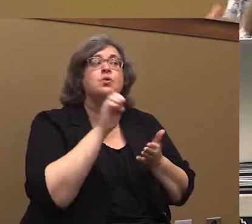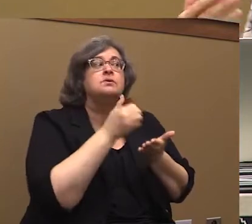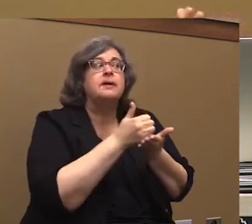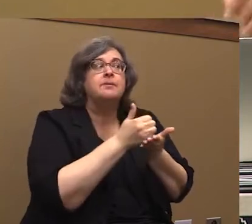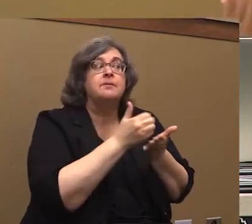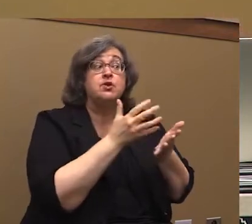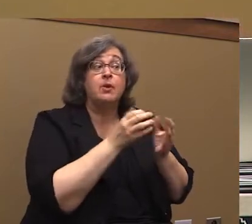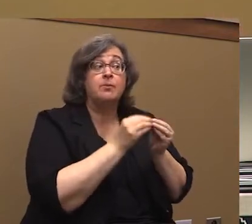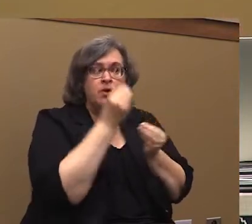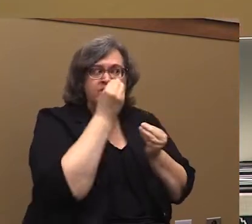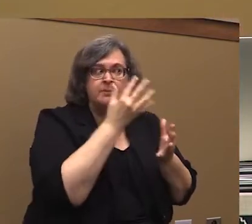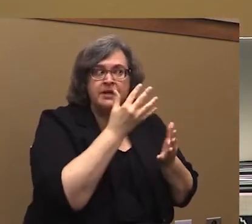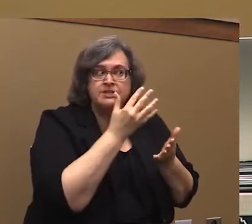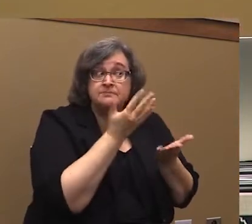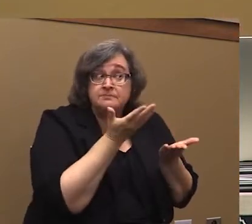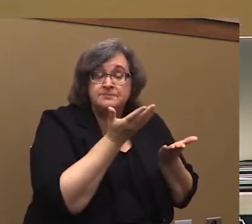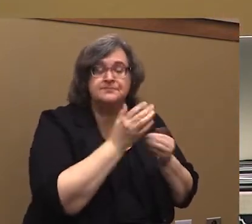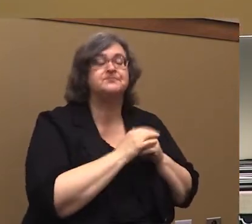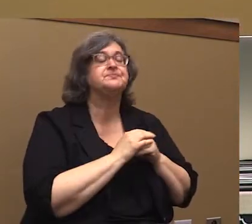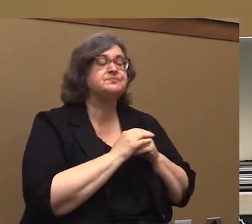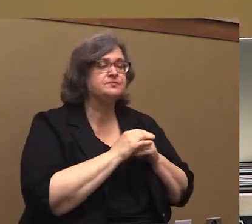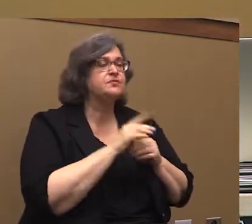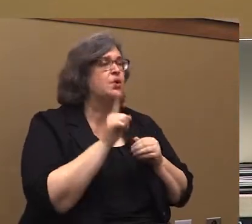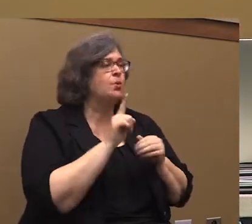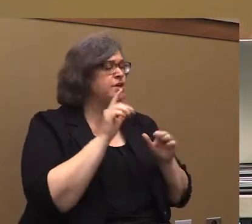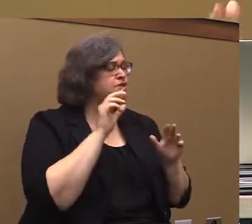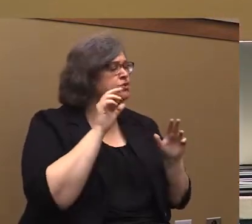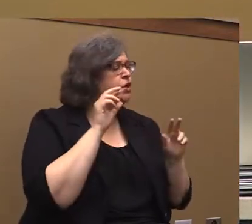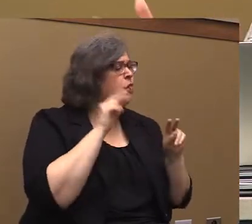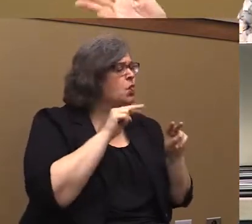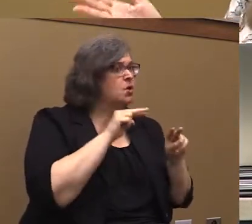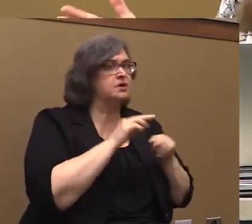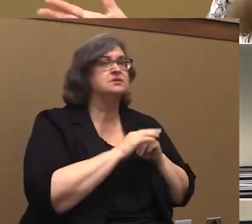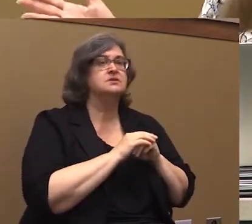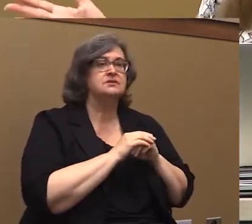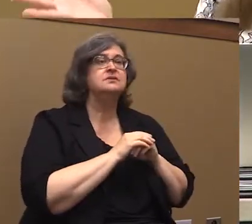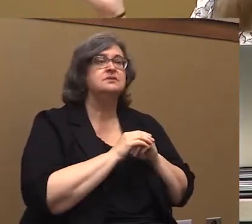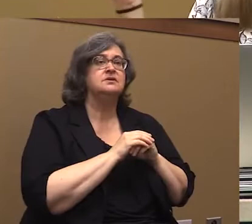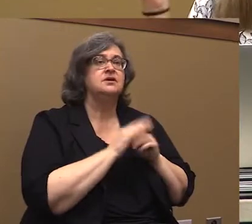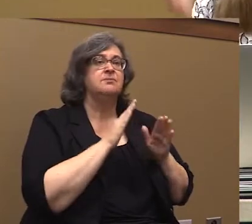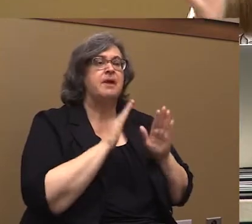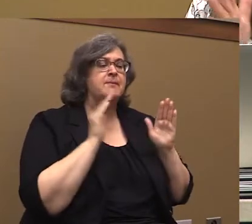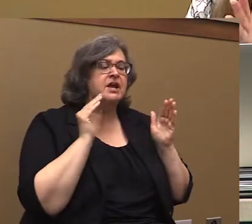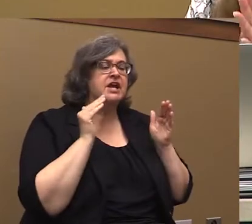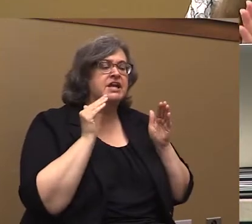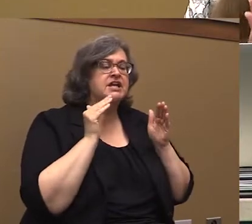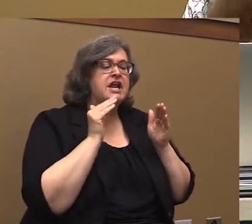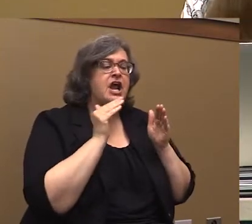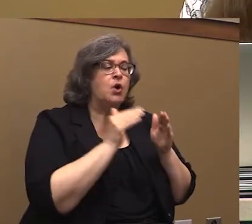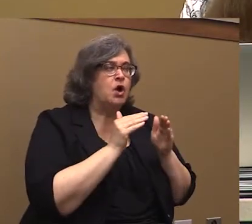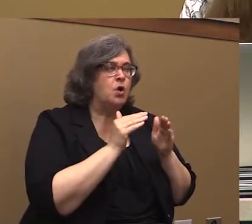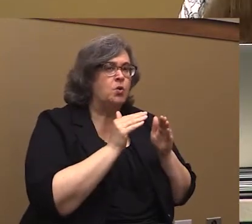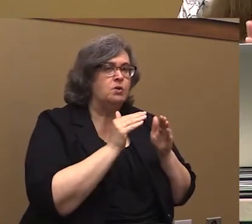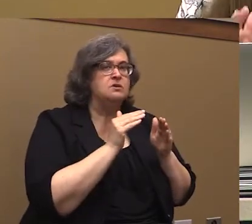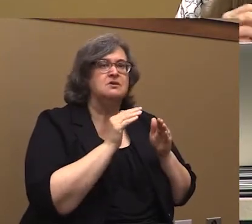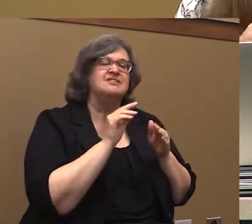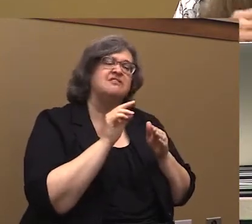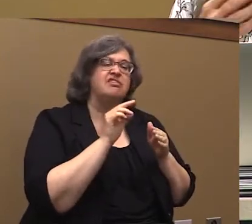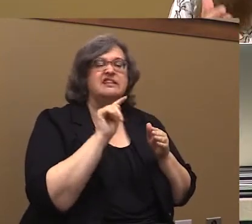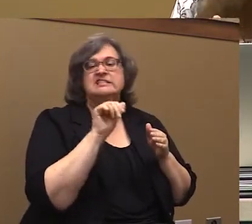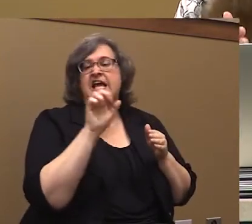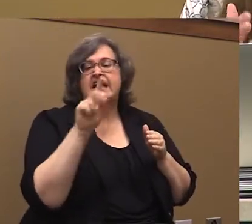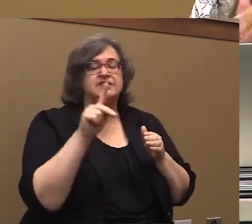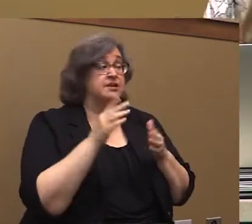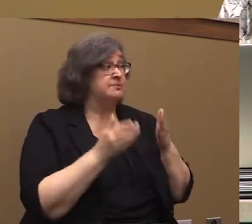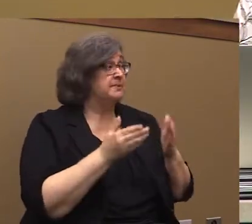want some more information about where to look to help, like narrow the task in with them?